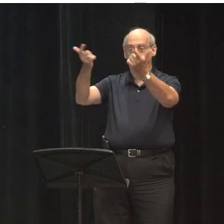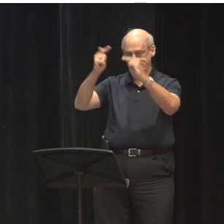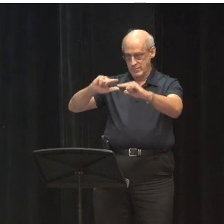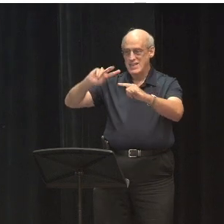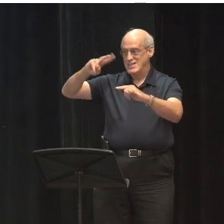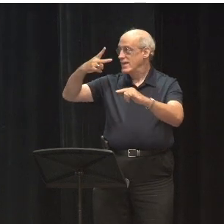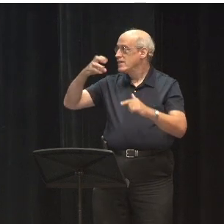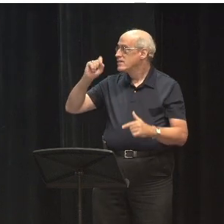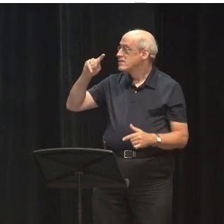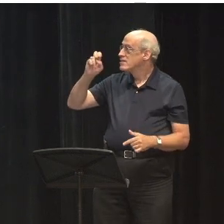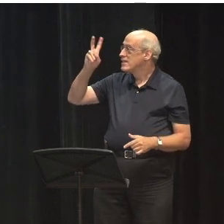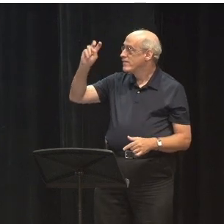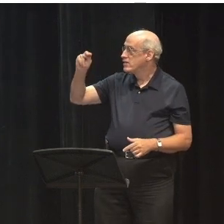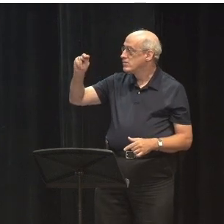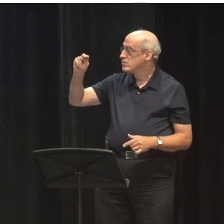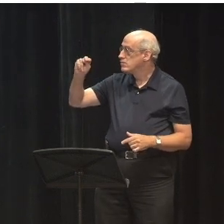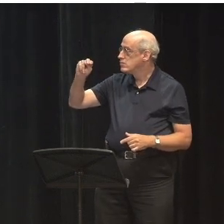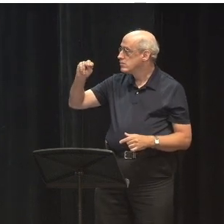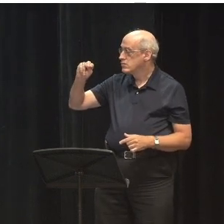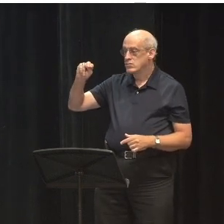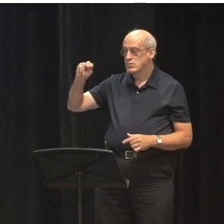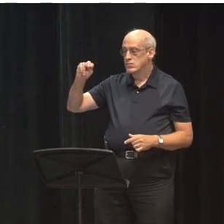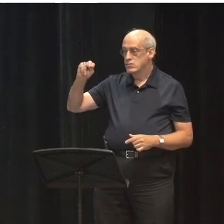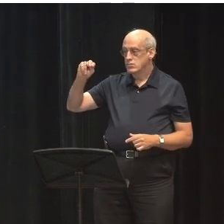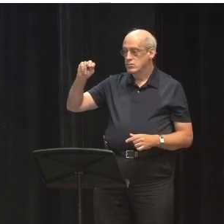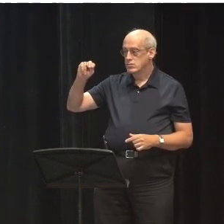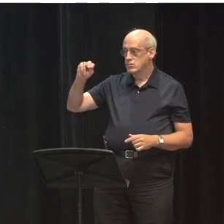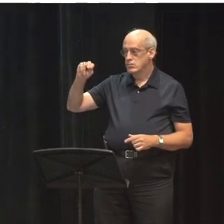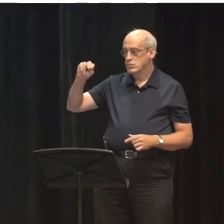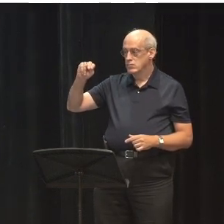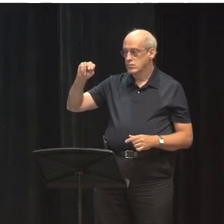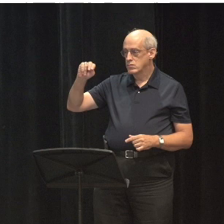Okay, Stephen Gersowitz. Stephen?